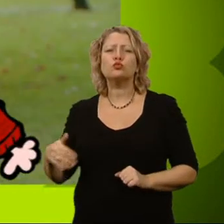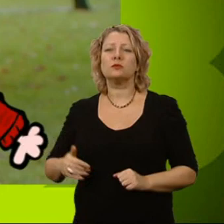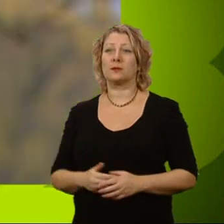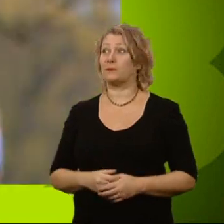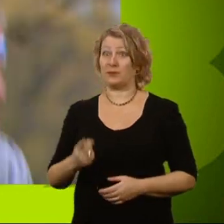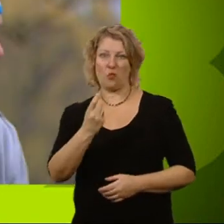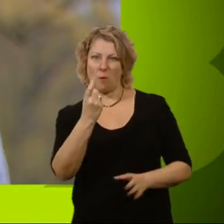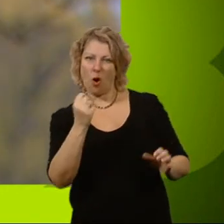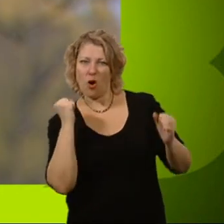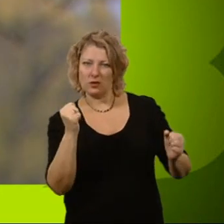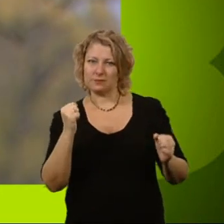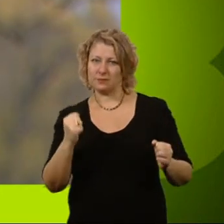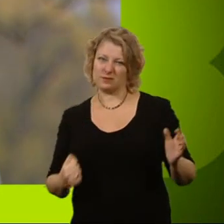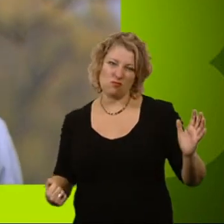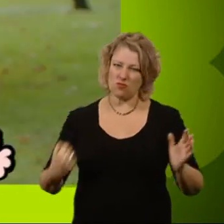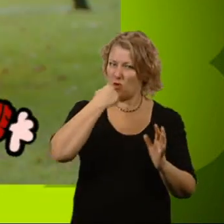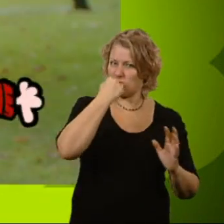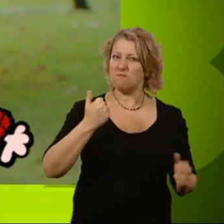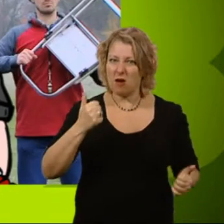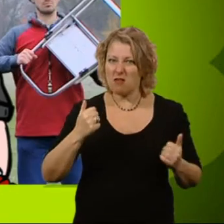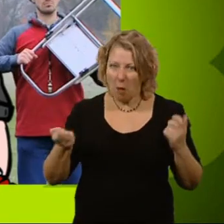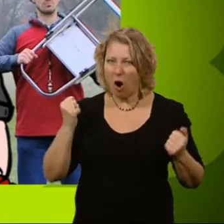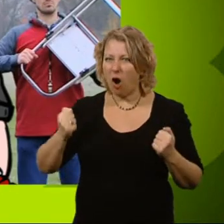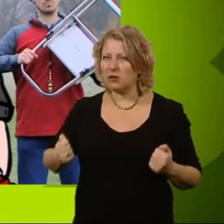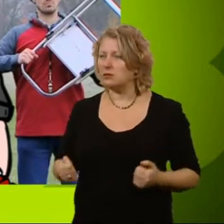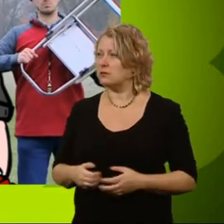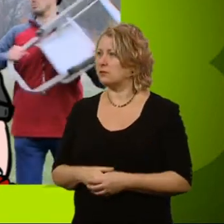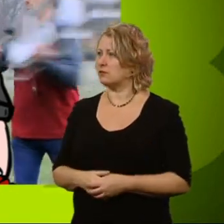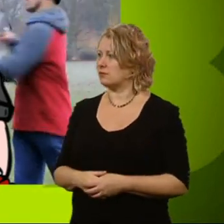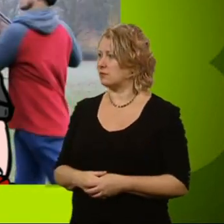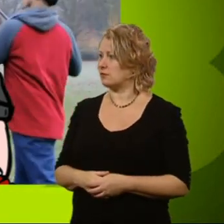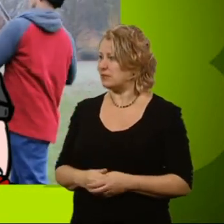Ouch. One more time, Sergei. In the bush, Ivan. Hit him.